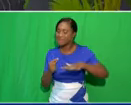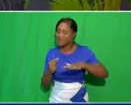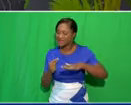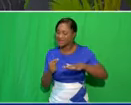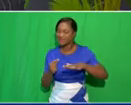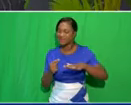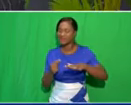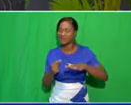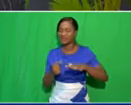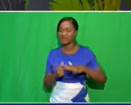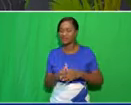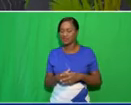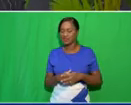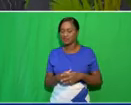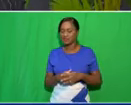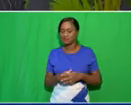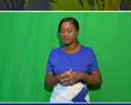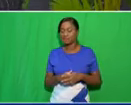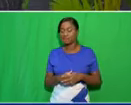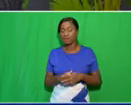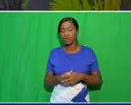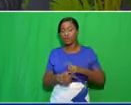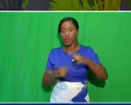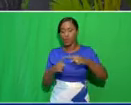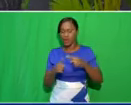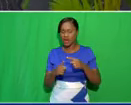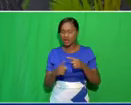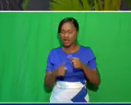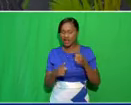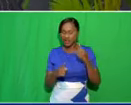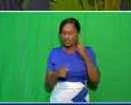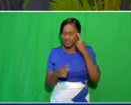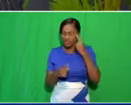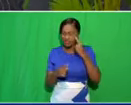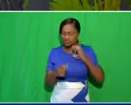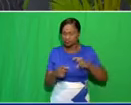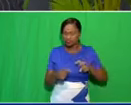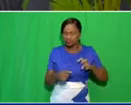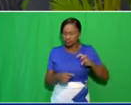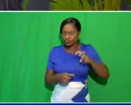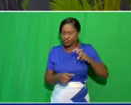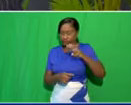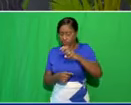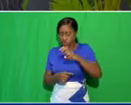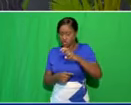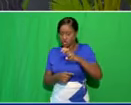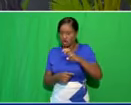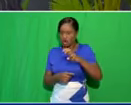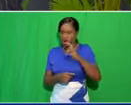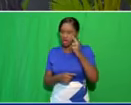So when I began to look at transitions, it suddenly occurred to me